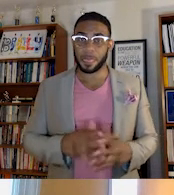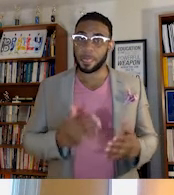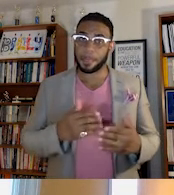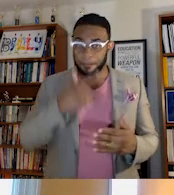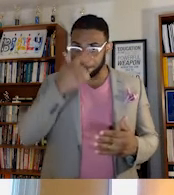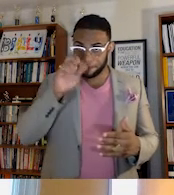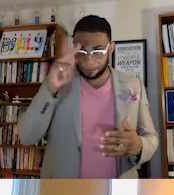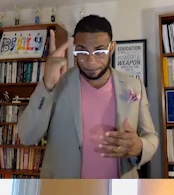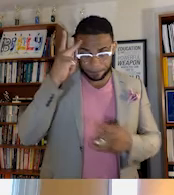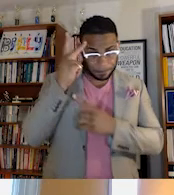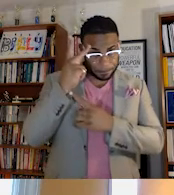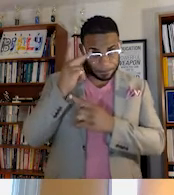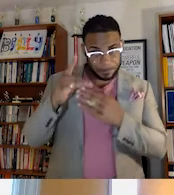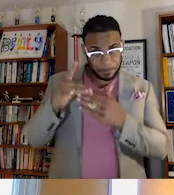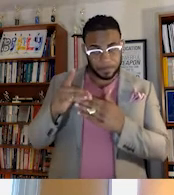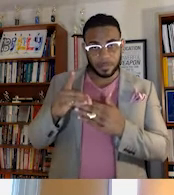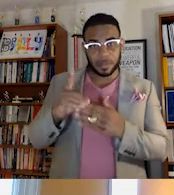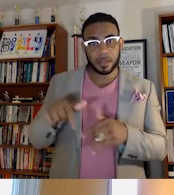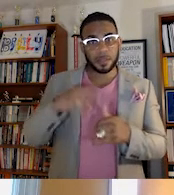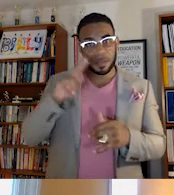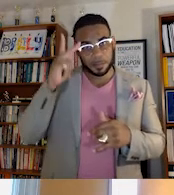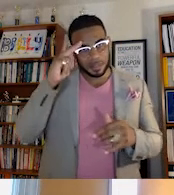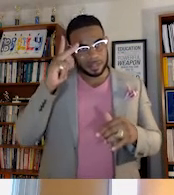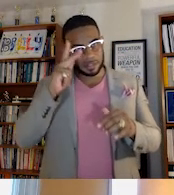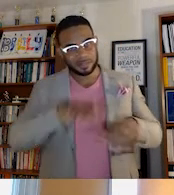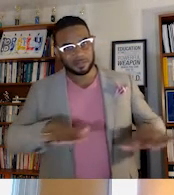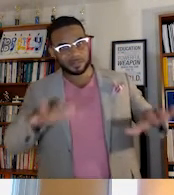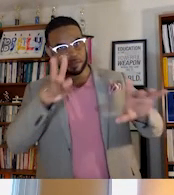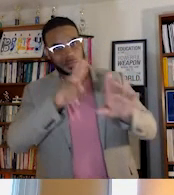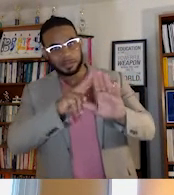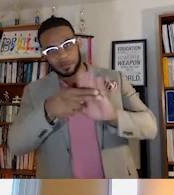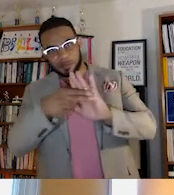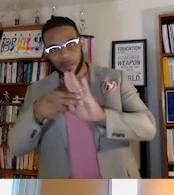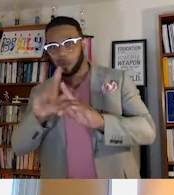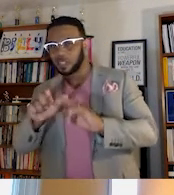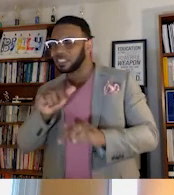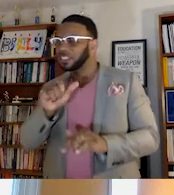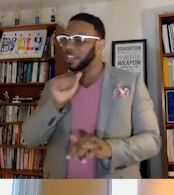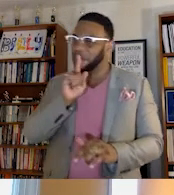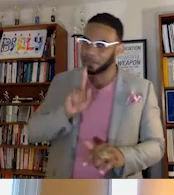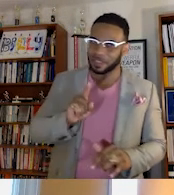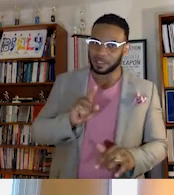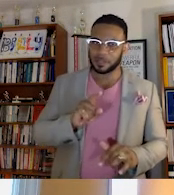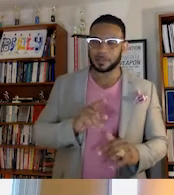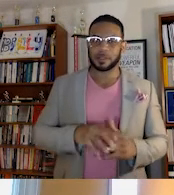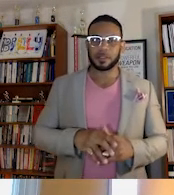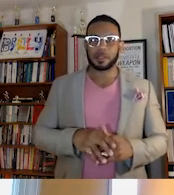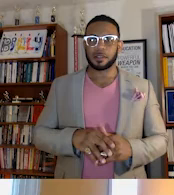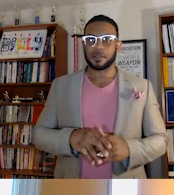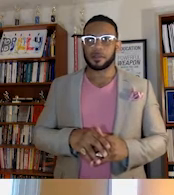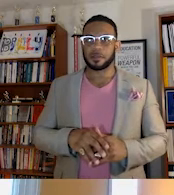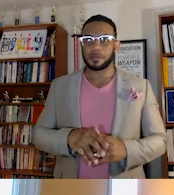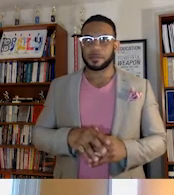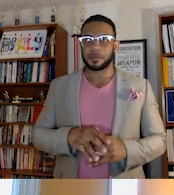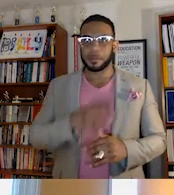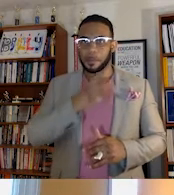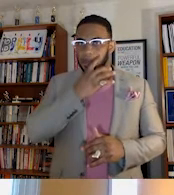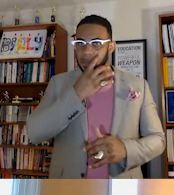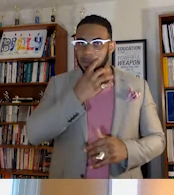because it's political, it's been politicized when it shouldn't be. We